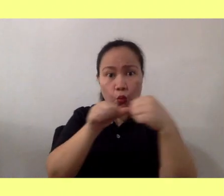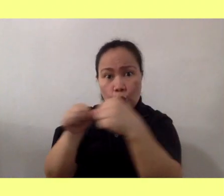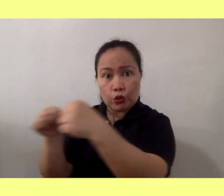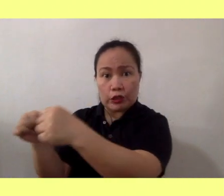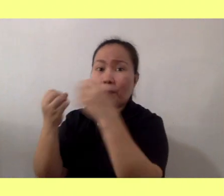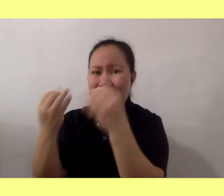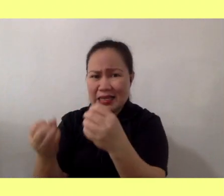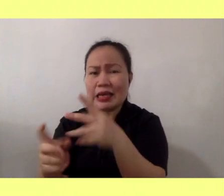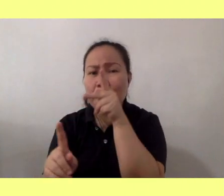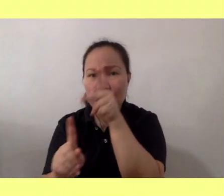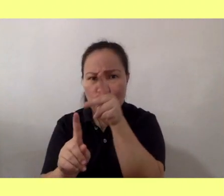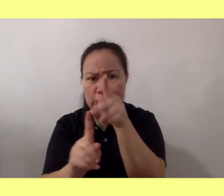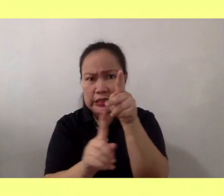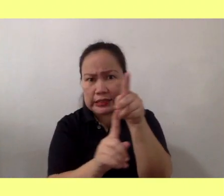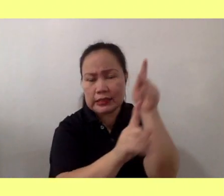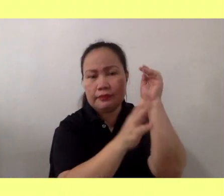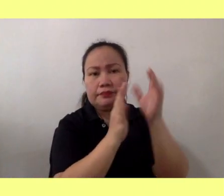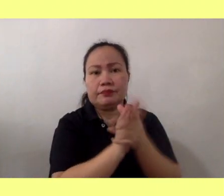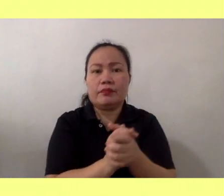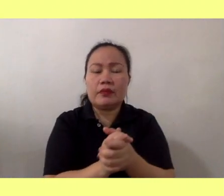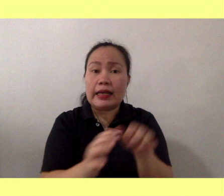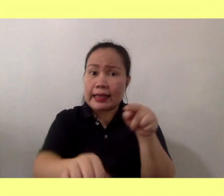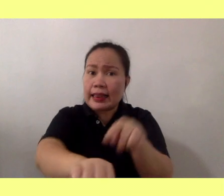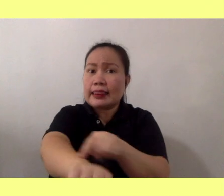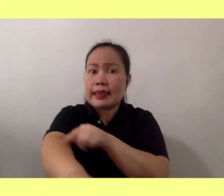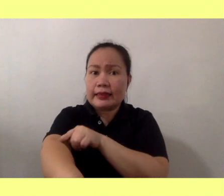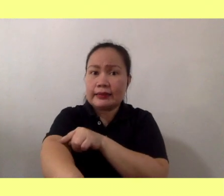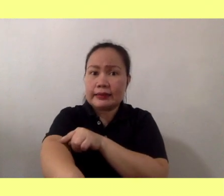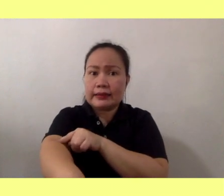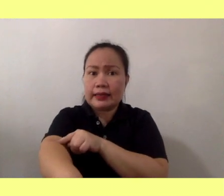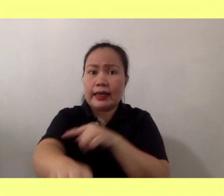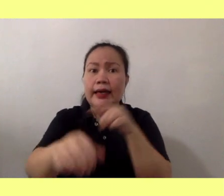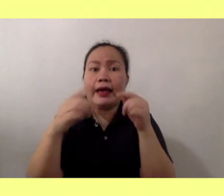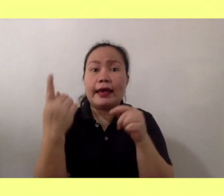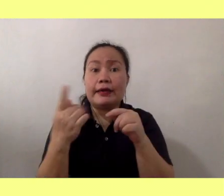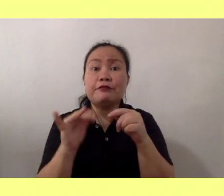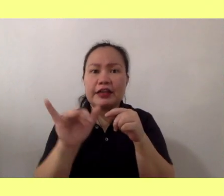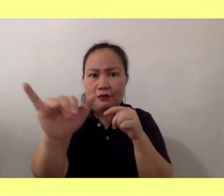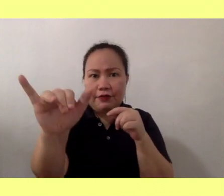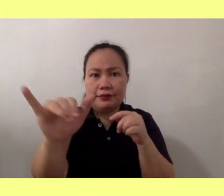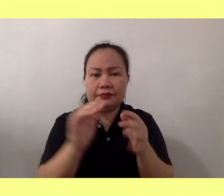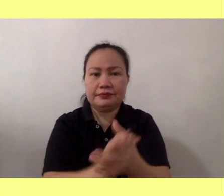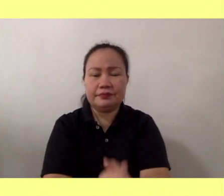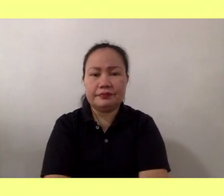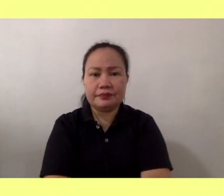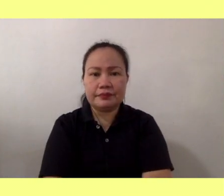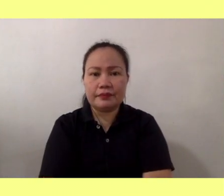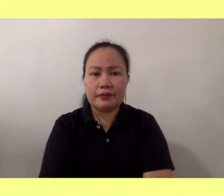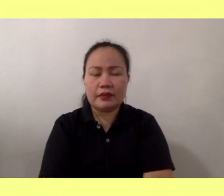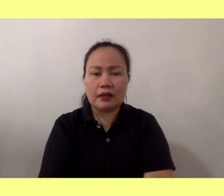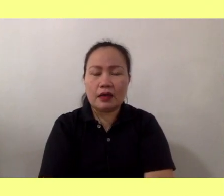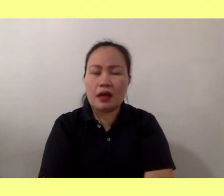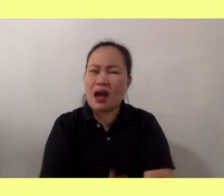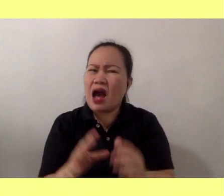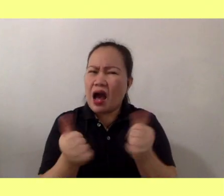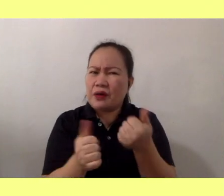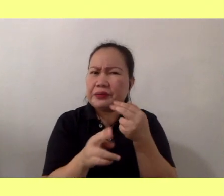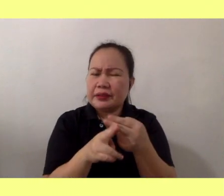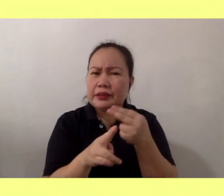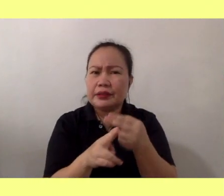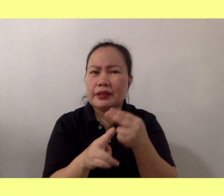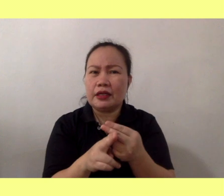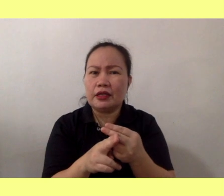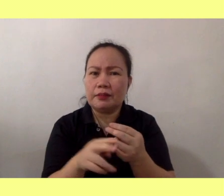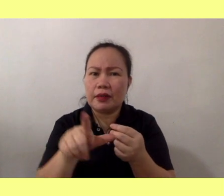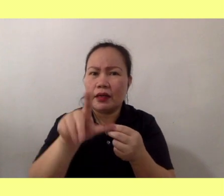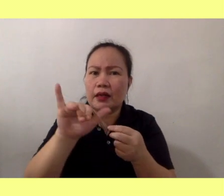nag-e-extend siya. So, maraming points yan. Okay? Because its length is infinite. Now, how do we name a